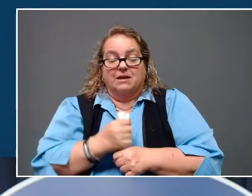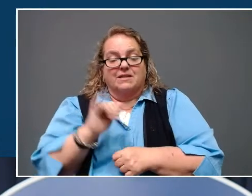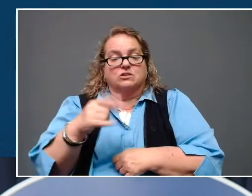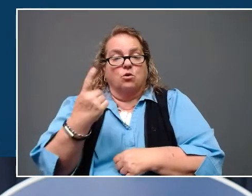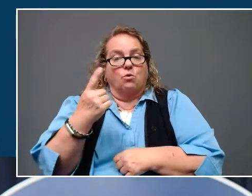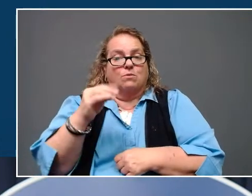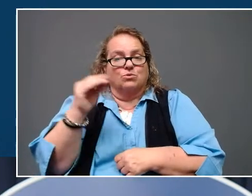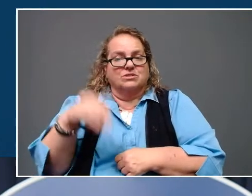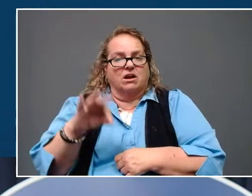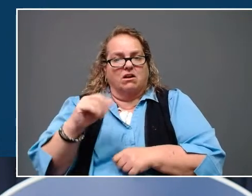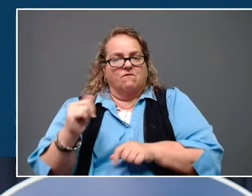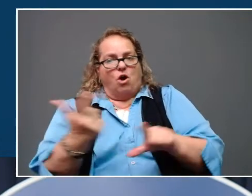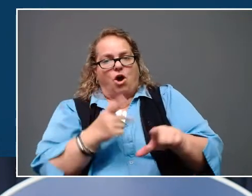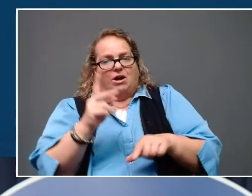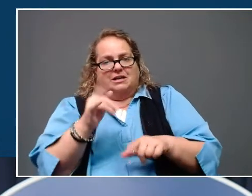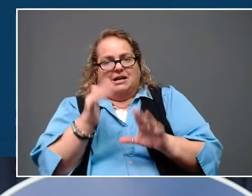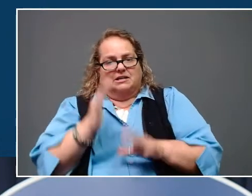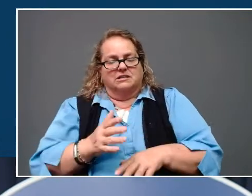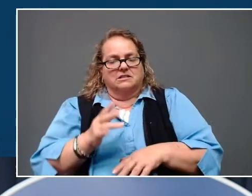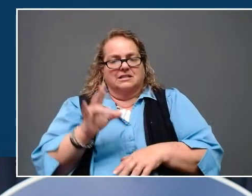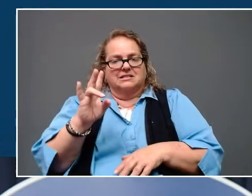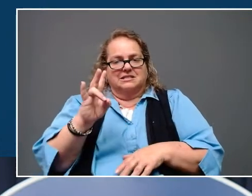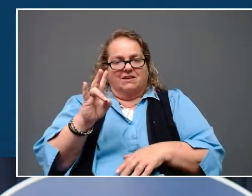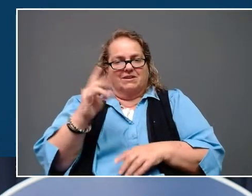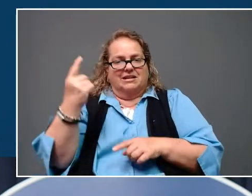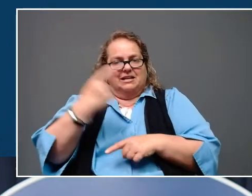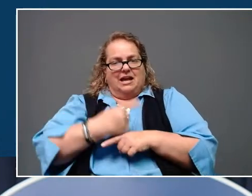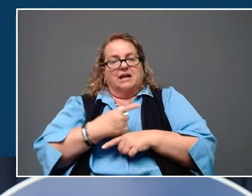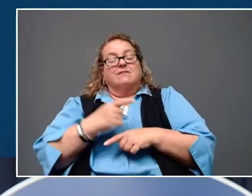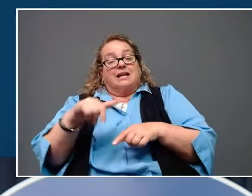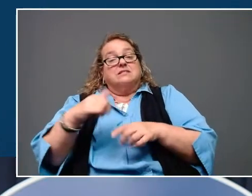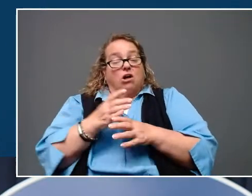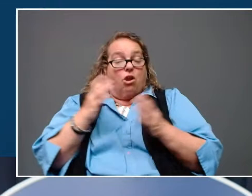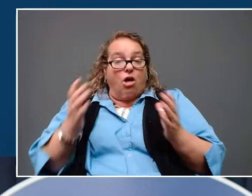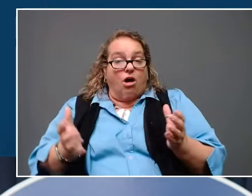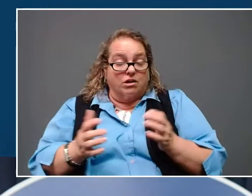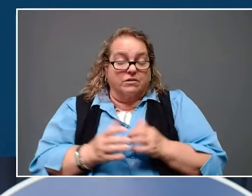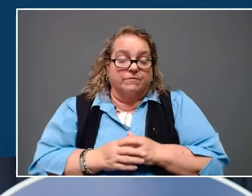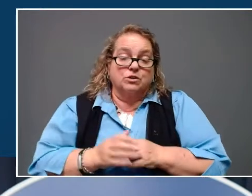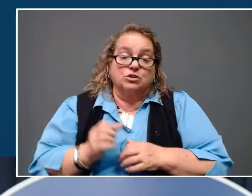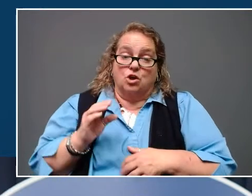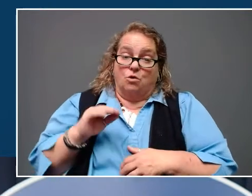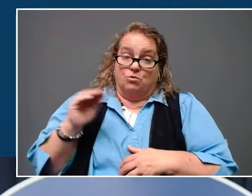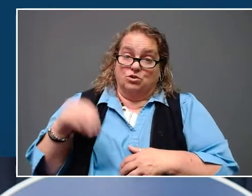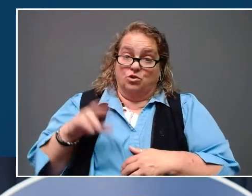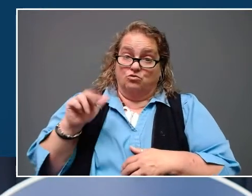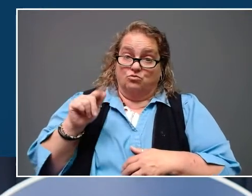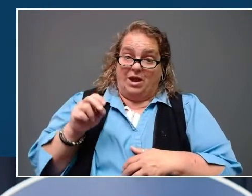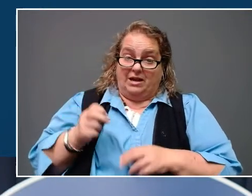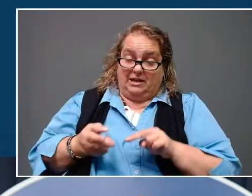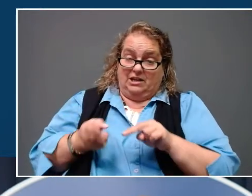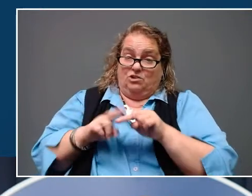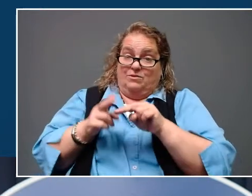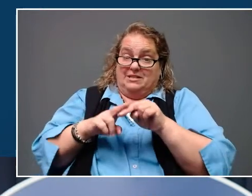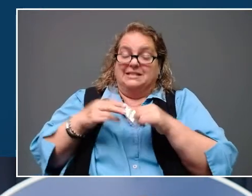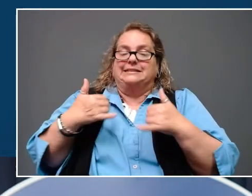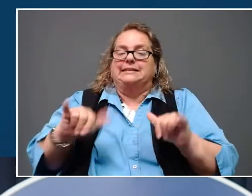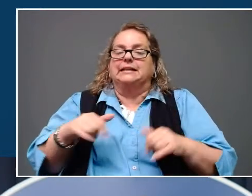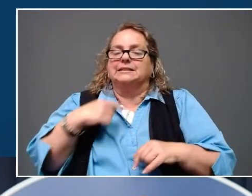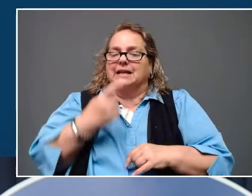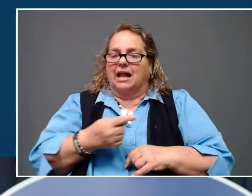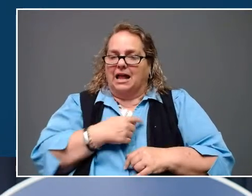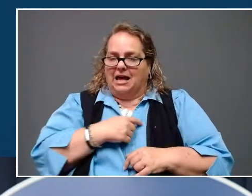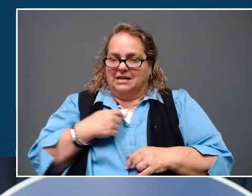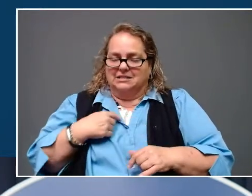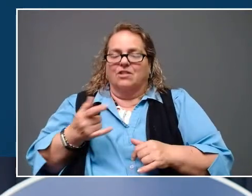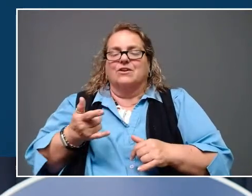over a 7-day period getting a PCR test. That's a lot. And so the positivity rate increasing still tells us that there is more